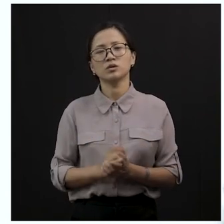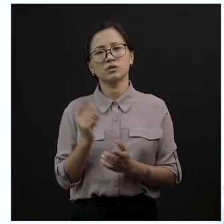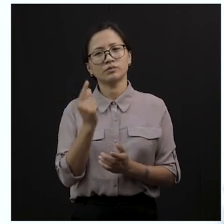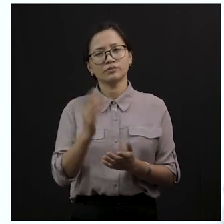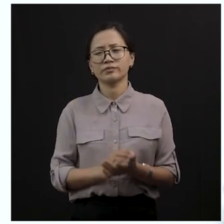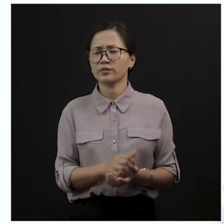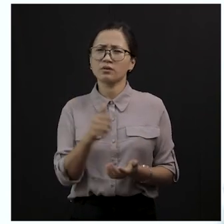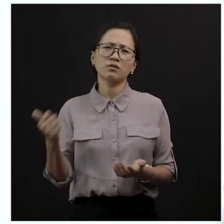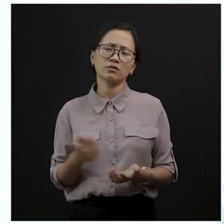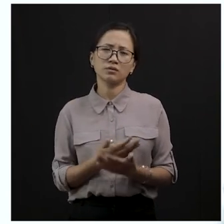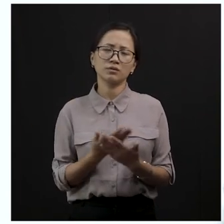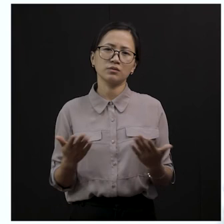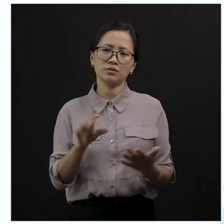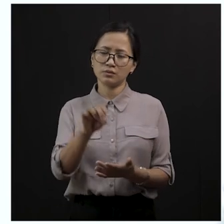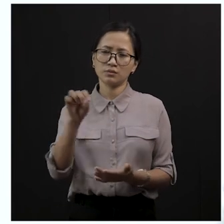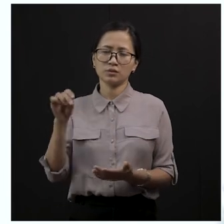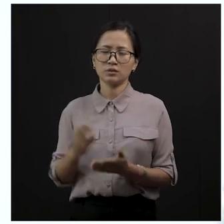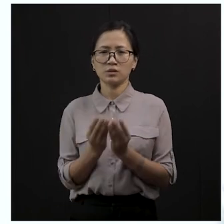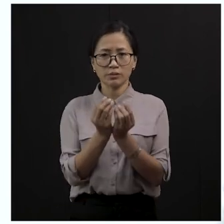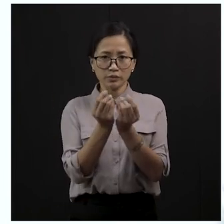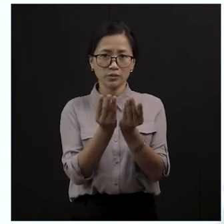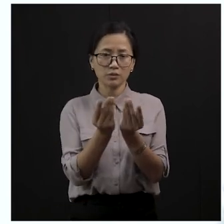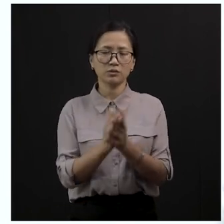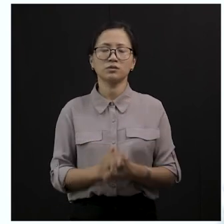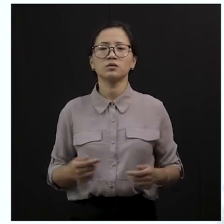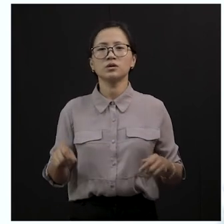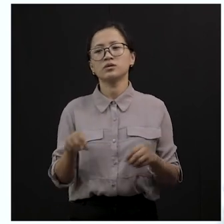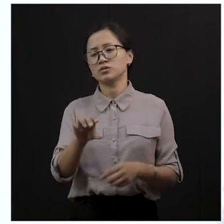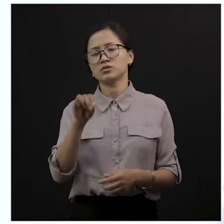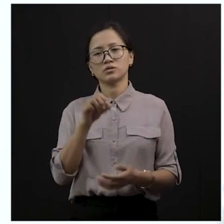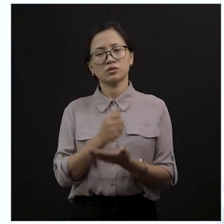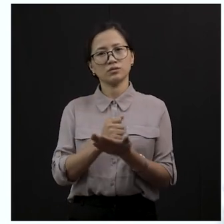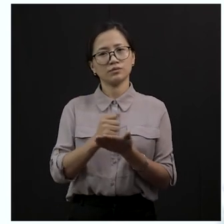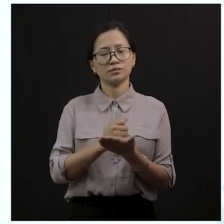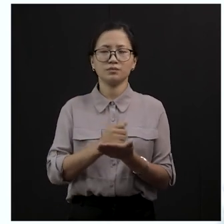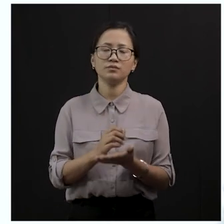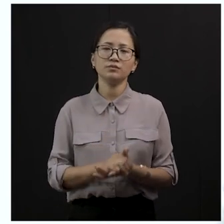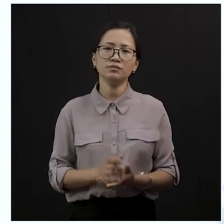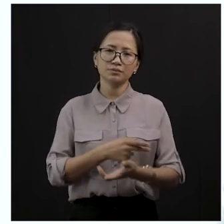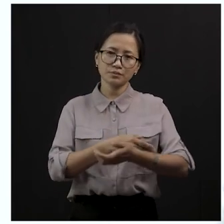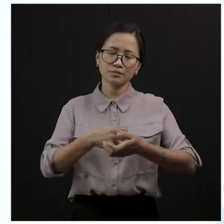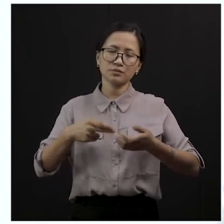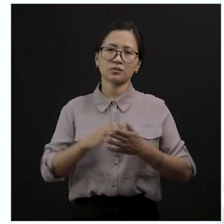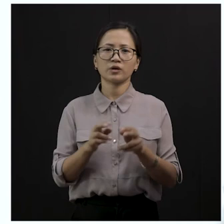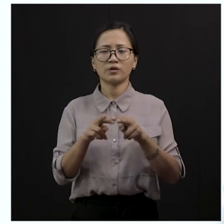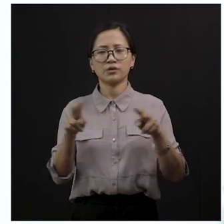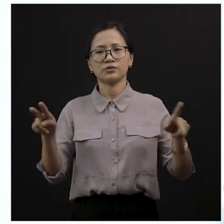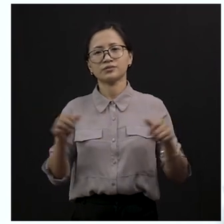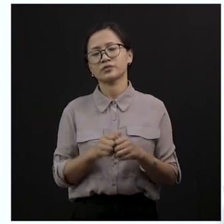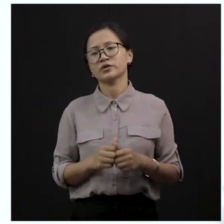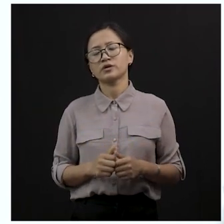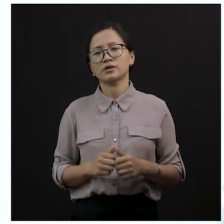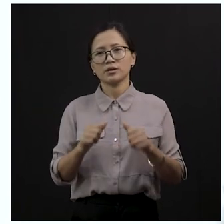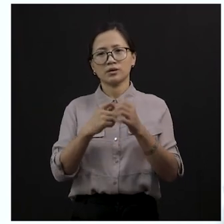from anywhere, okay? You can collect some materials also and try to find out the names of various